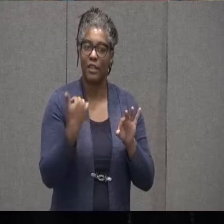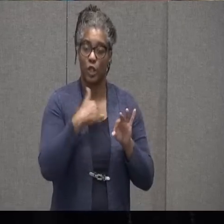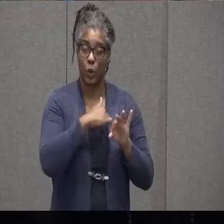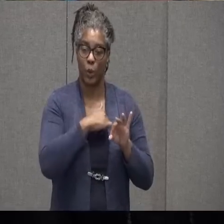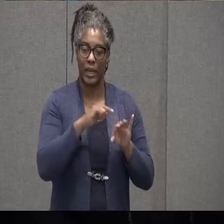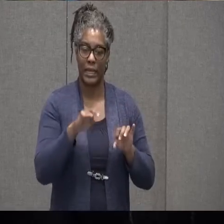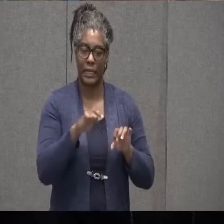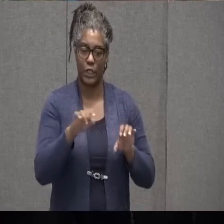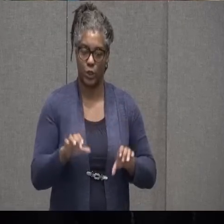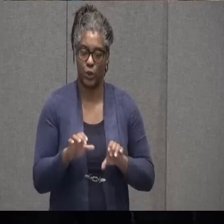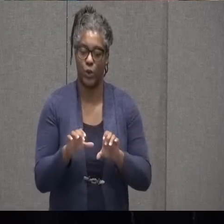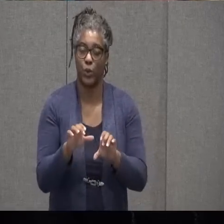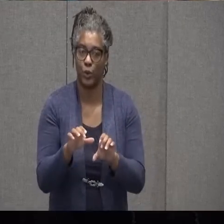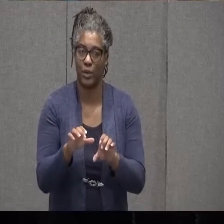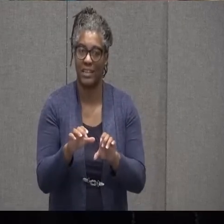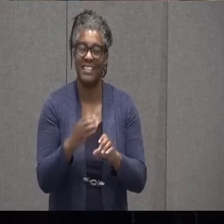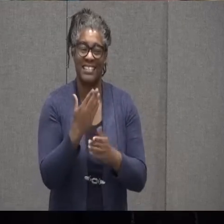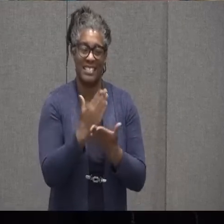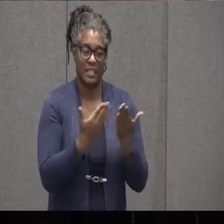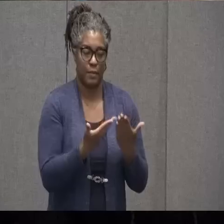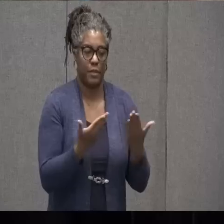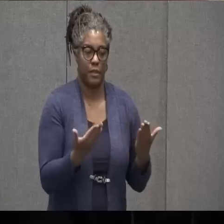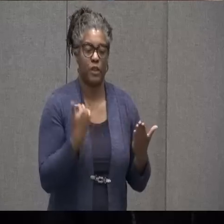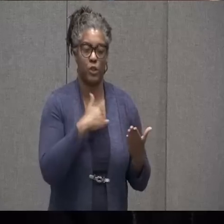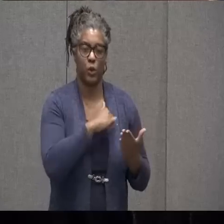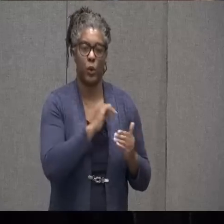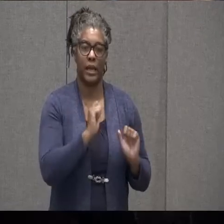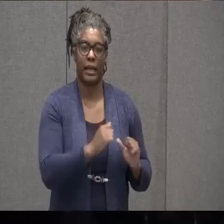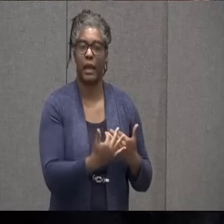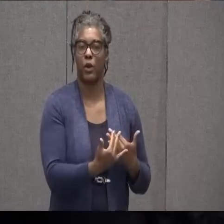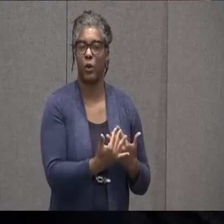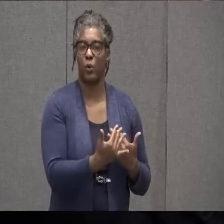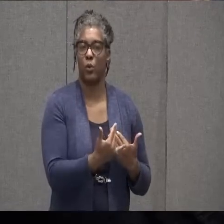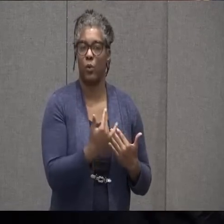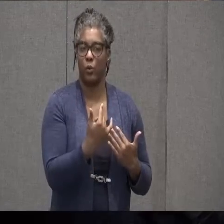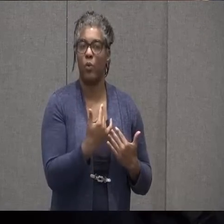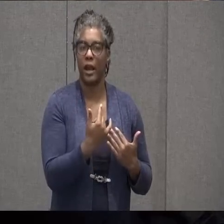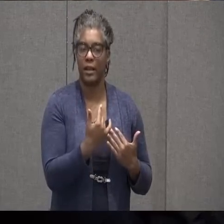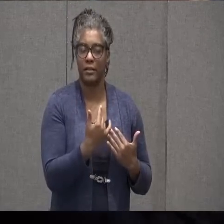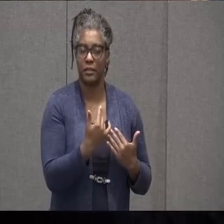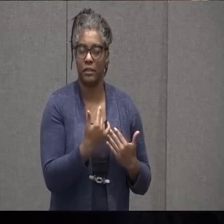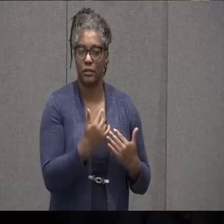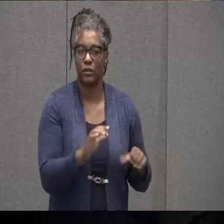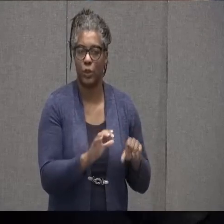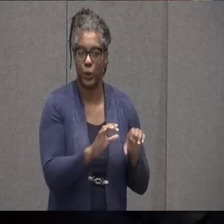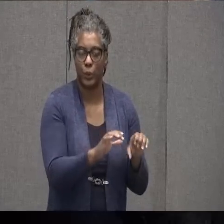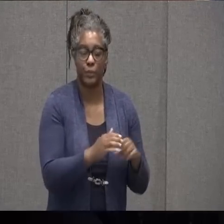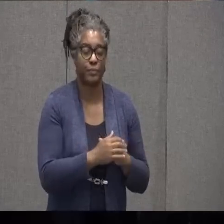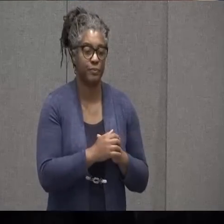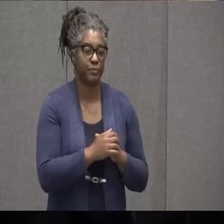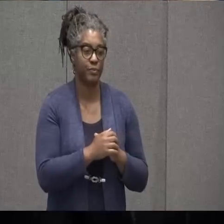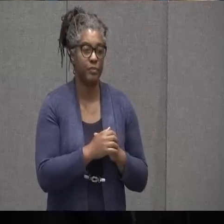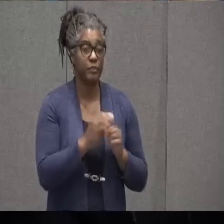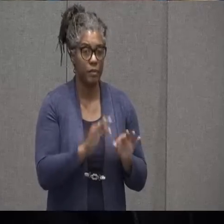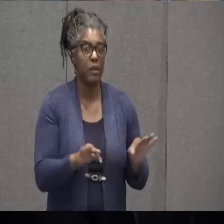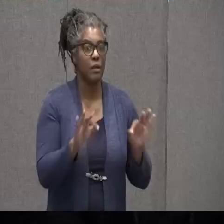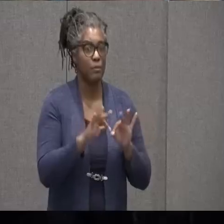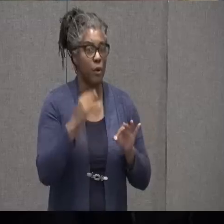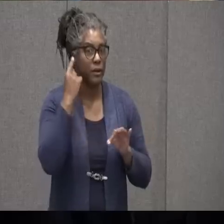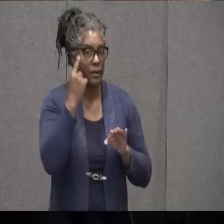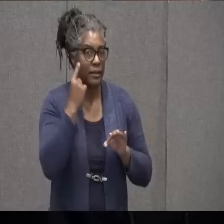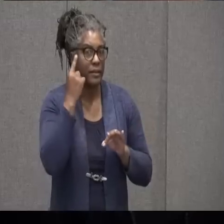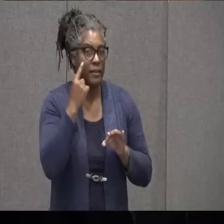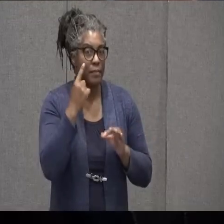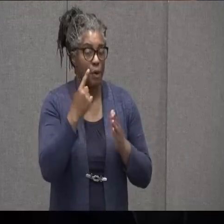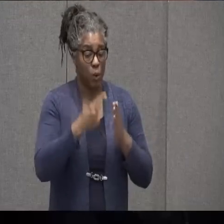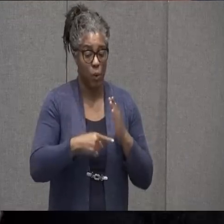that maybe we can wait on to have done? So it's important that we think about what goods and services we need to